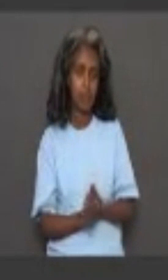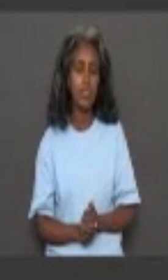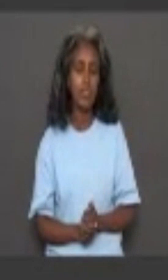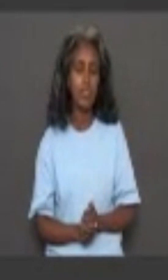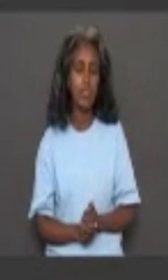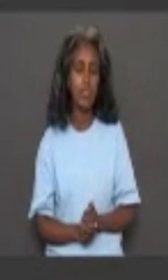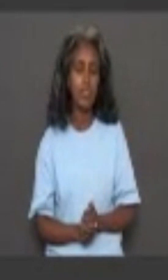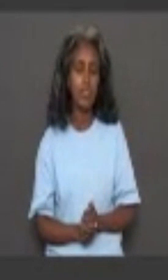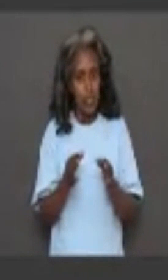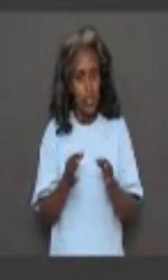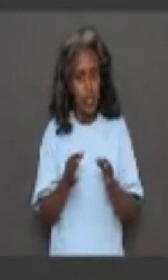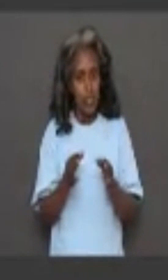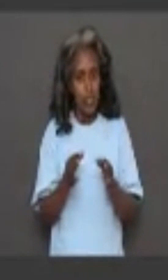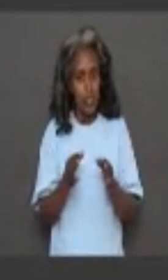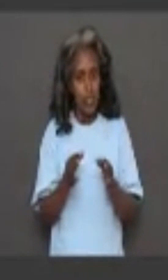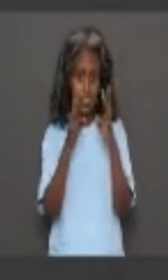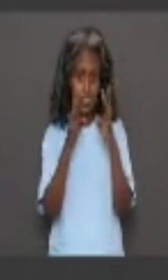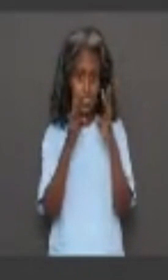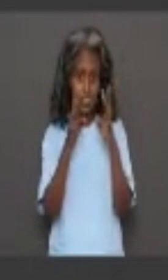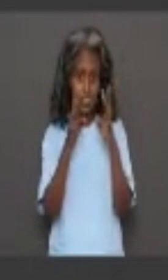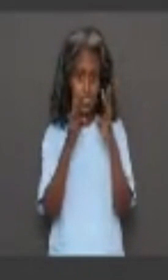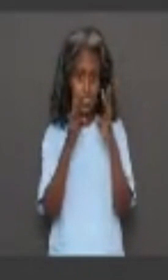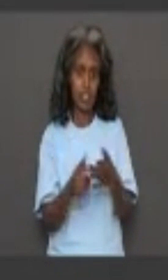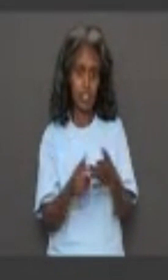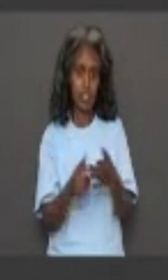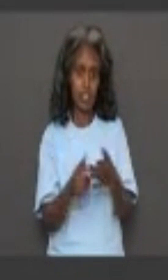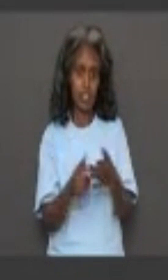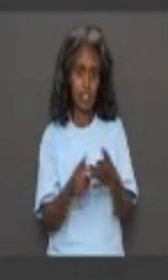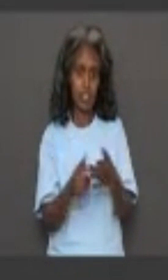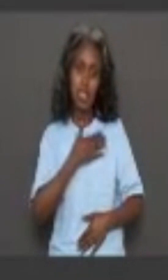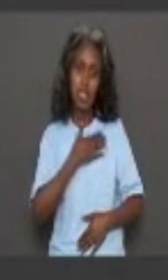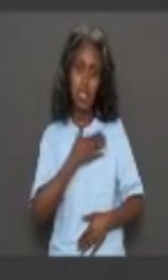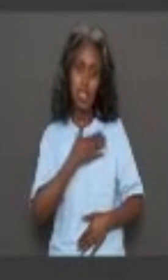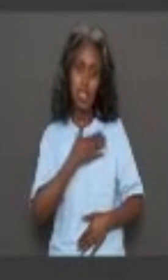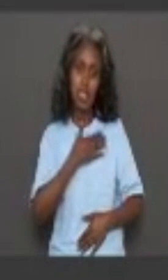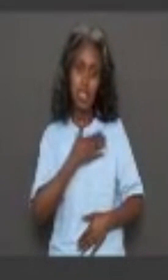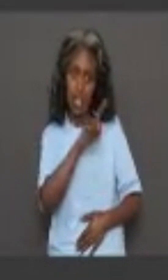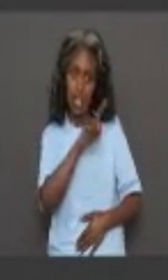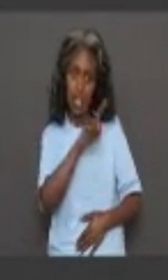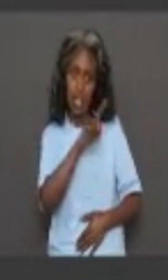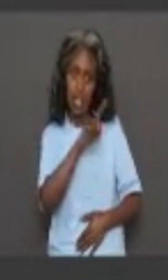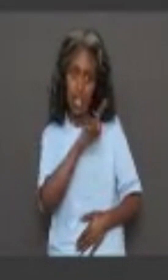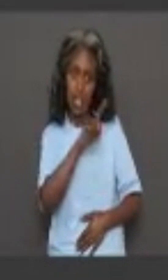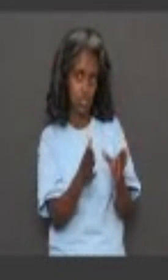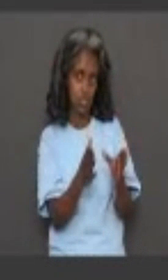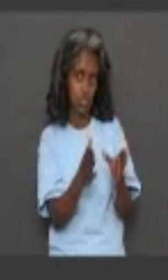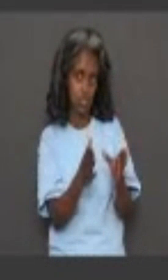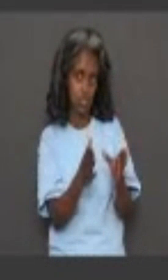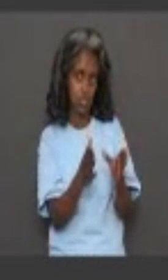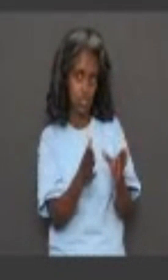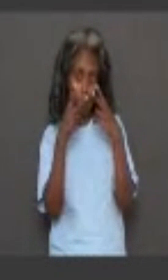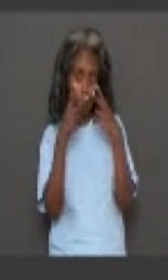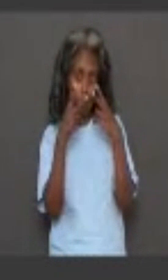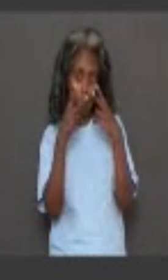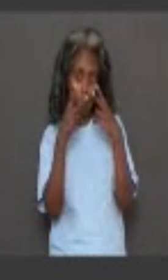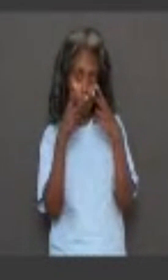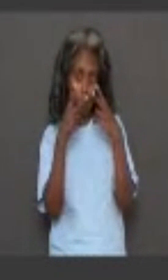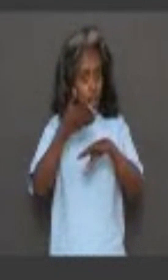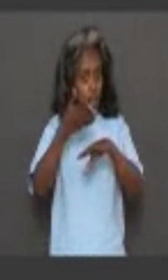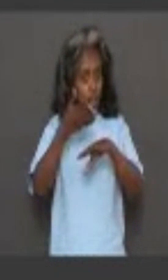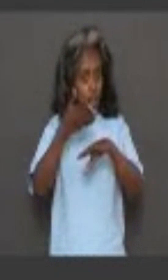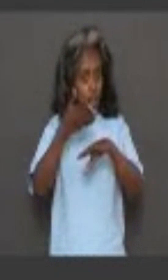If you had any trouble with this exercise, please ask teacher to look over your